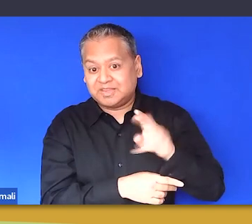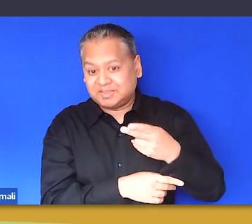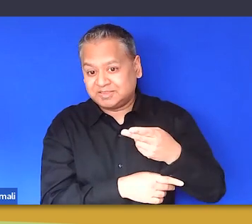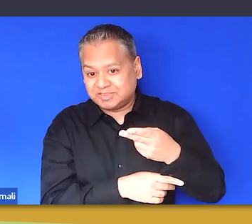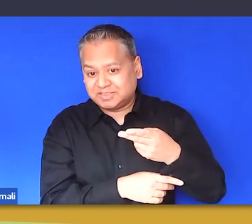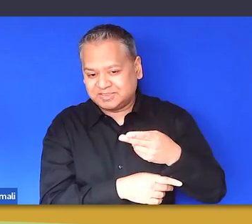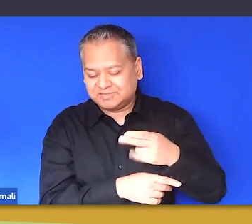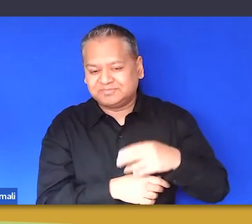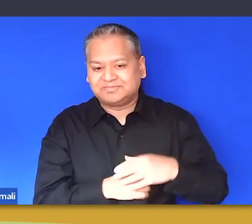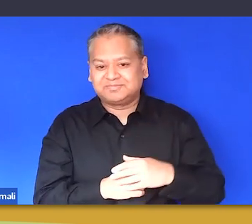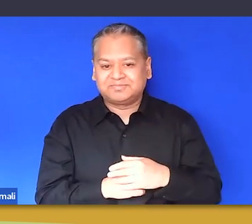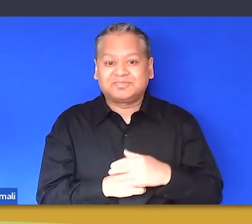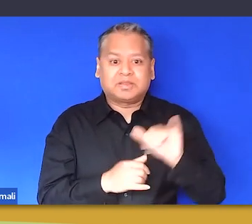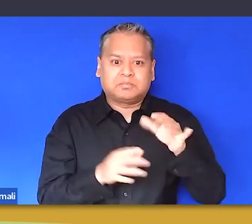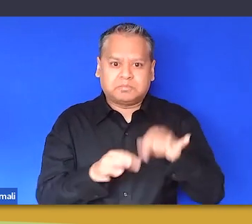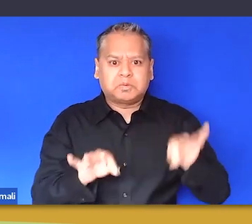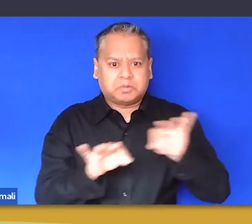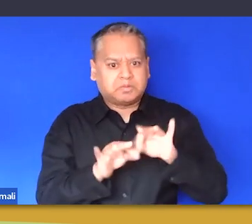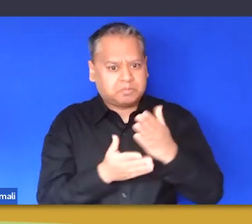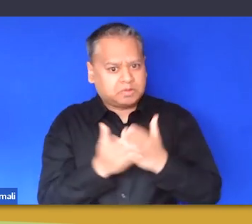event for today.